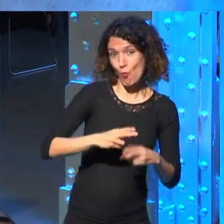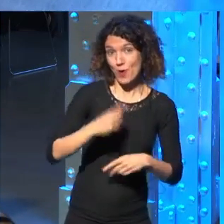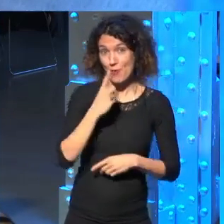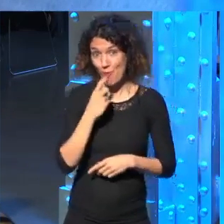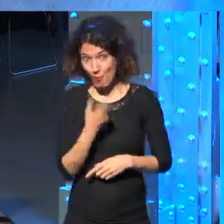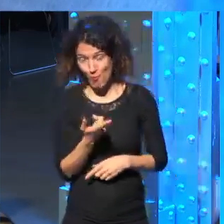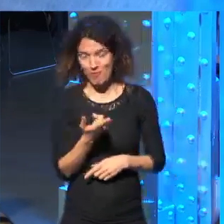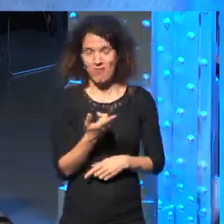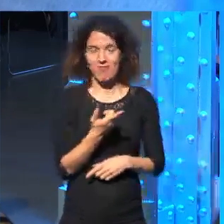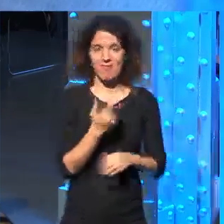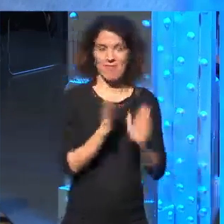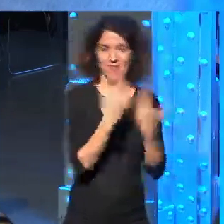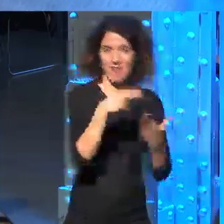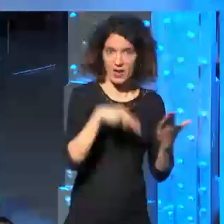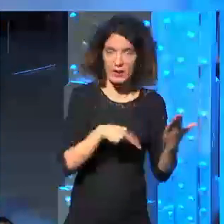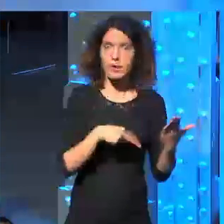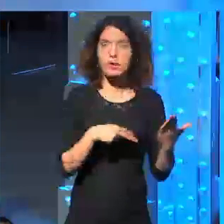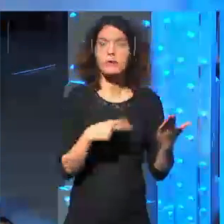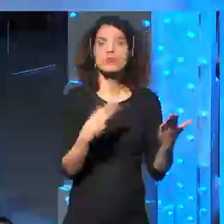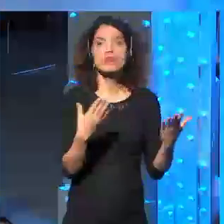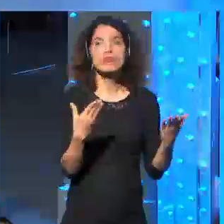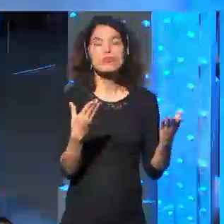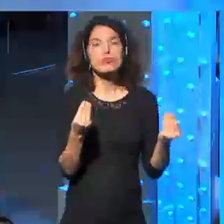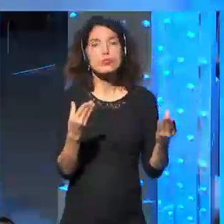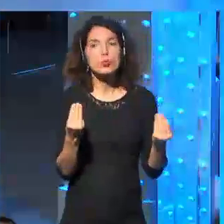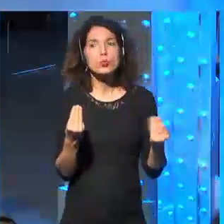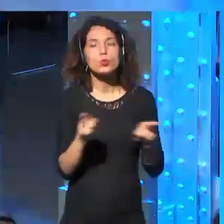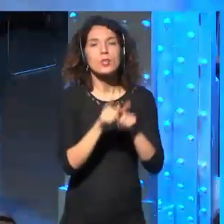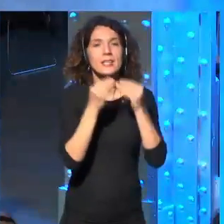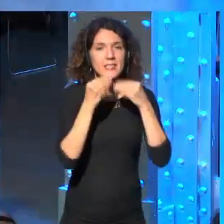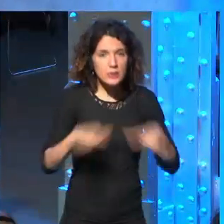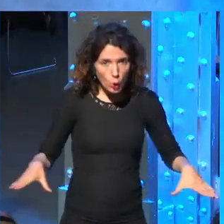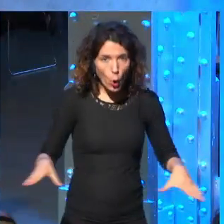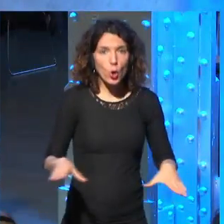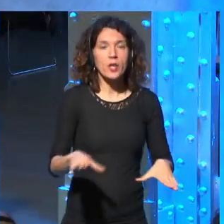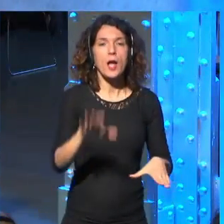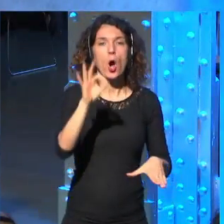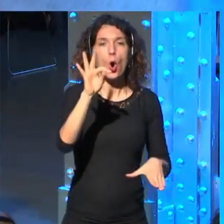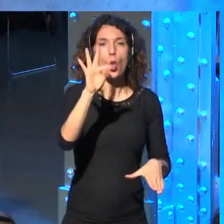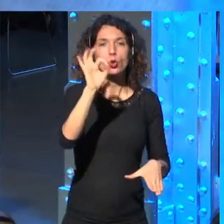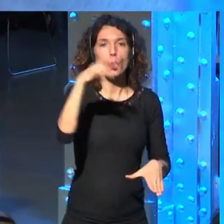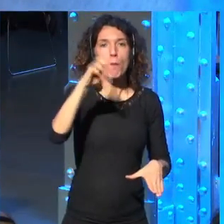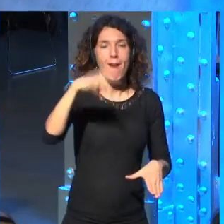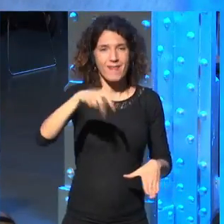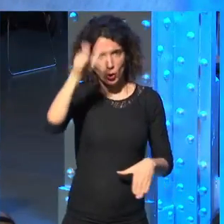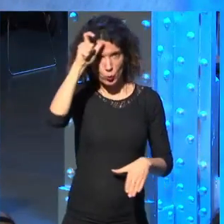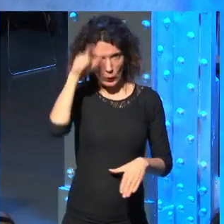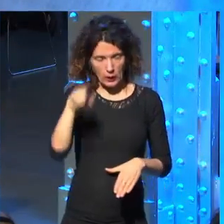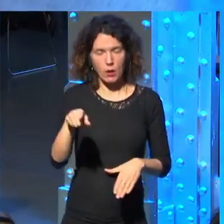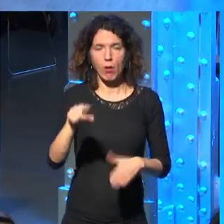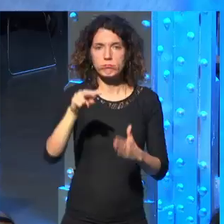classical Turkish, Persian, Ottoman stories, and as I was reading